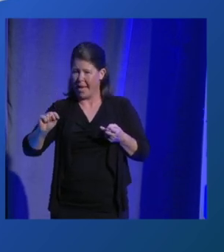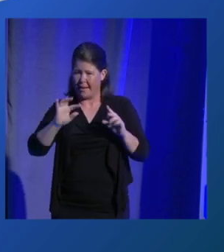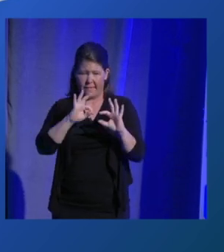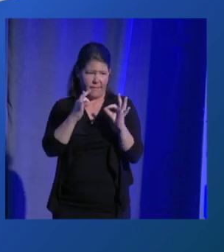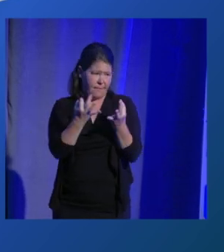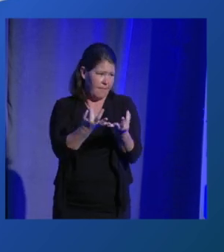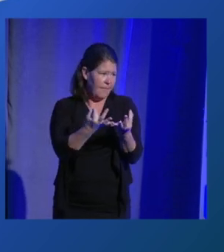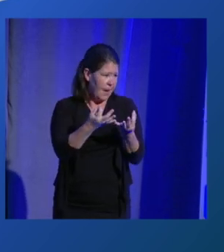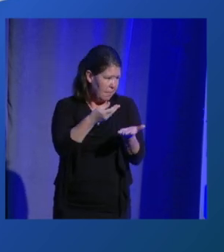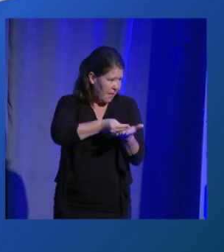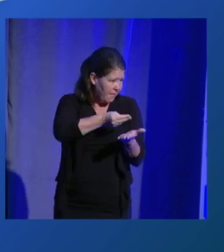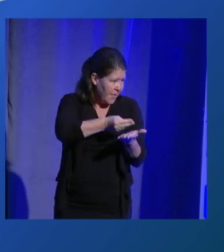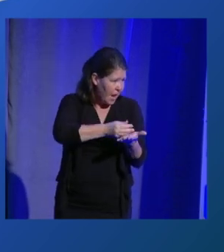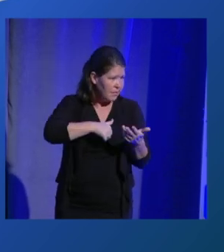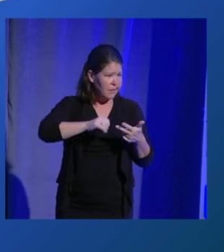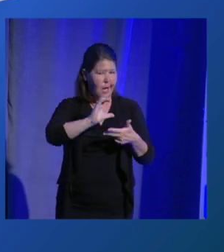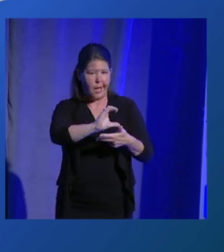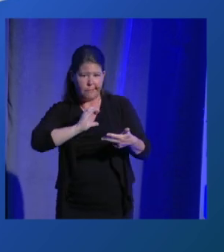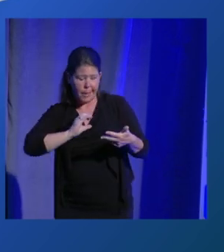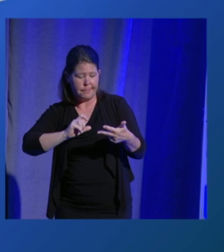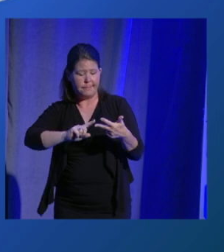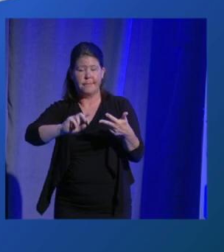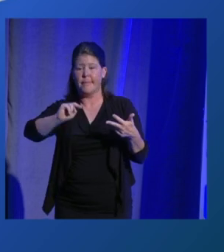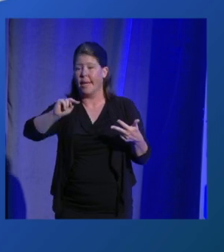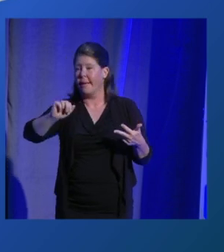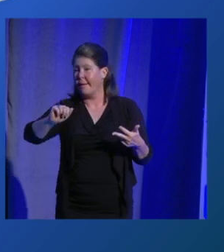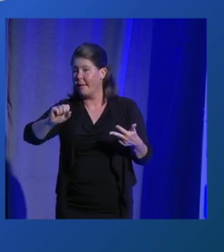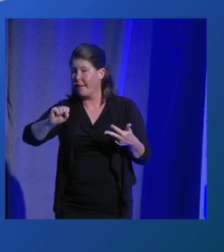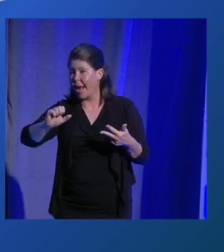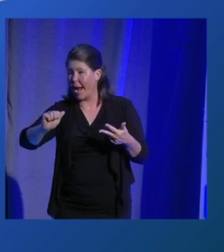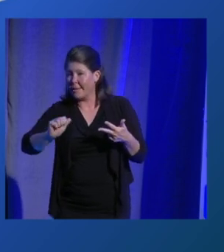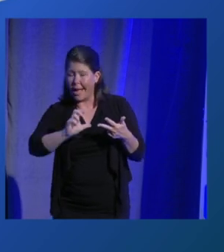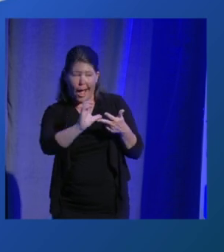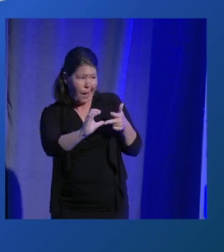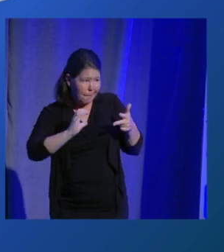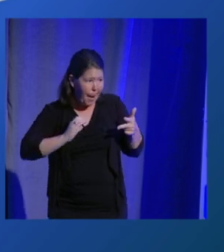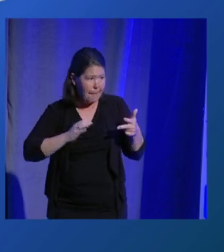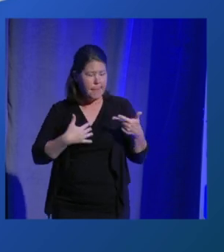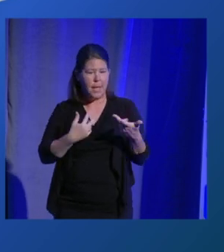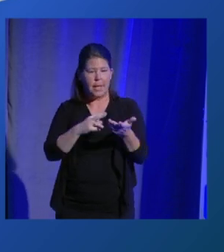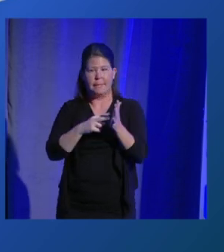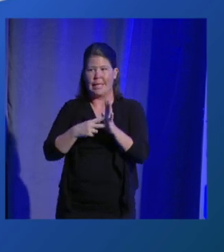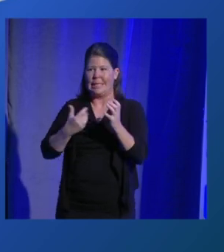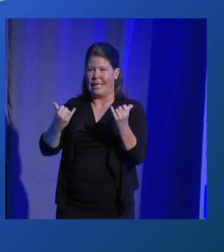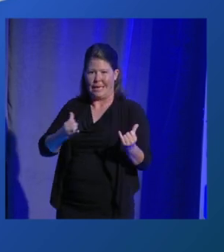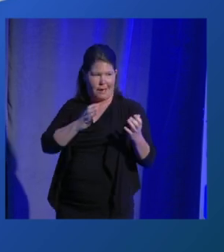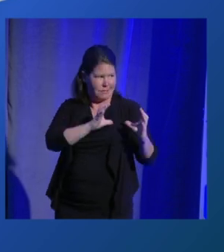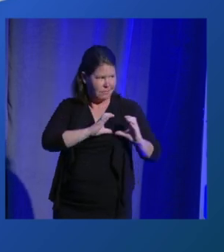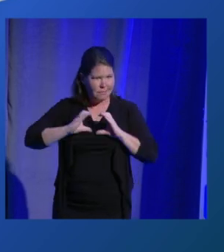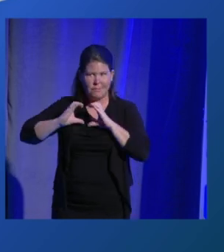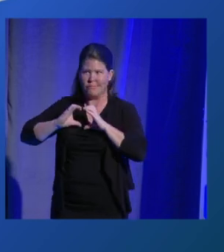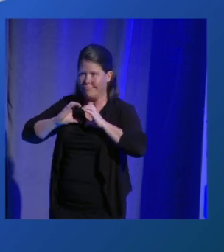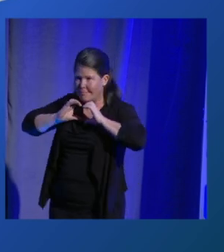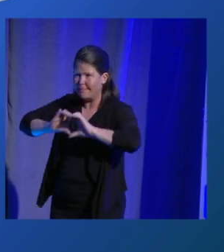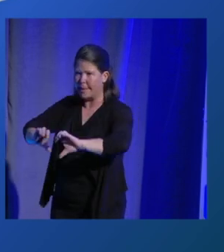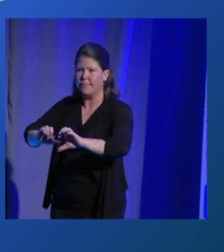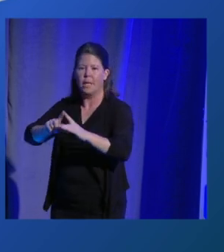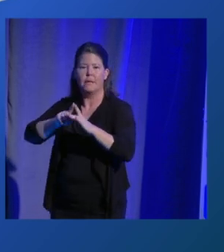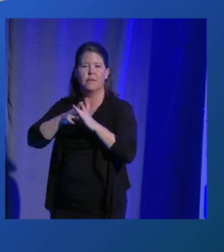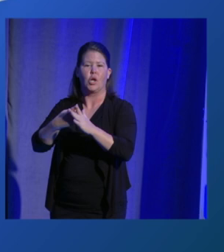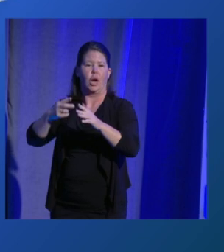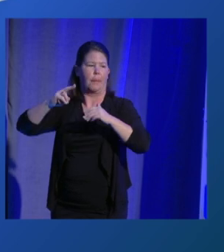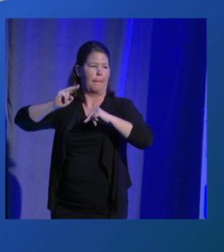NASA and others to begin building open training data libraries so we've all we've heard it several